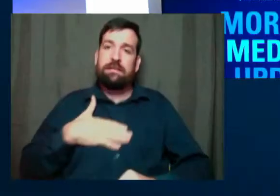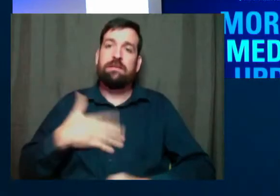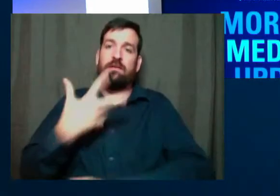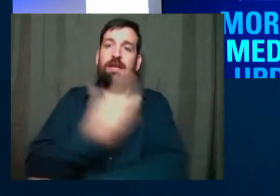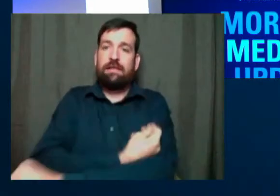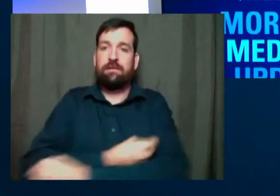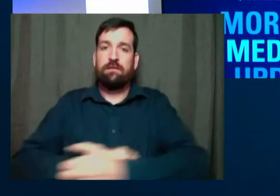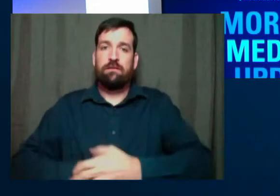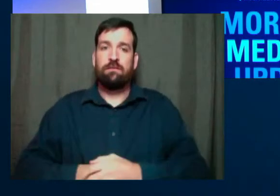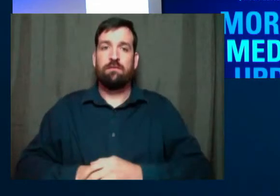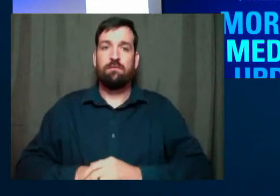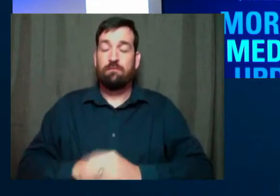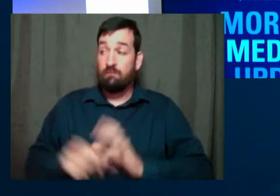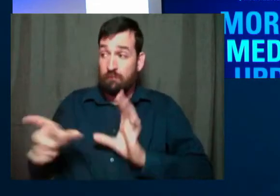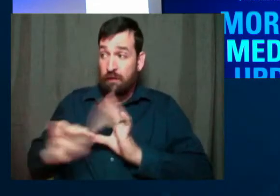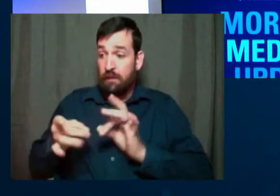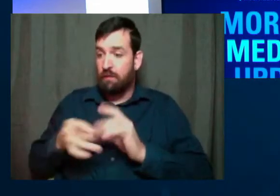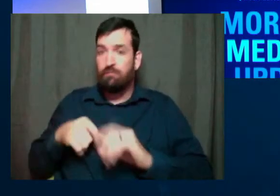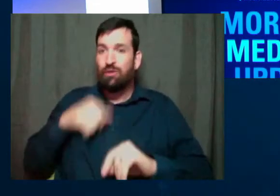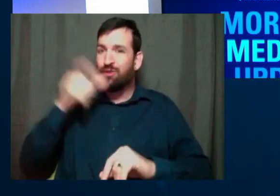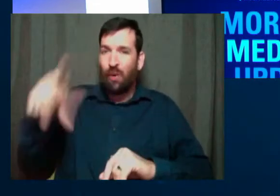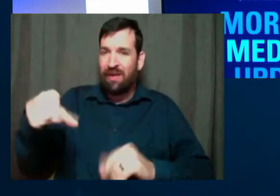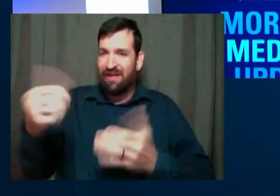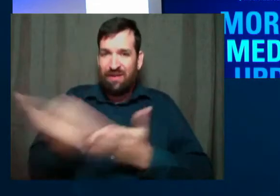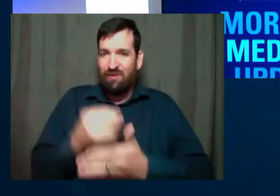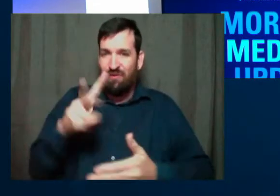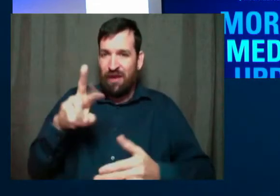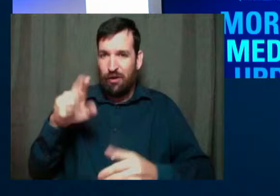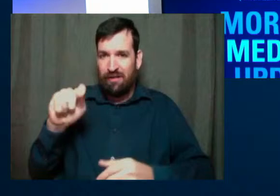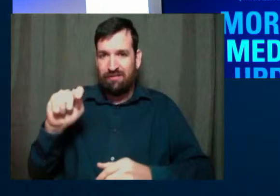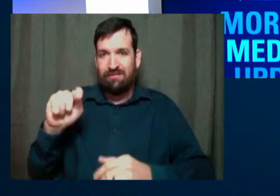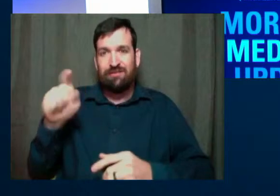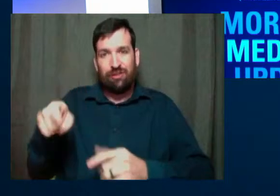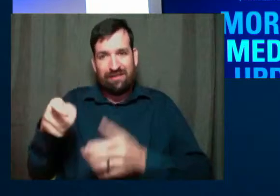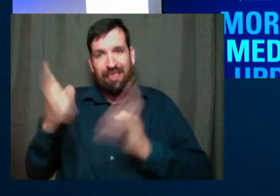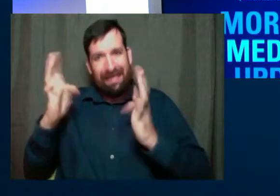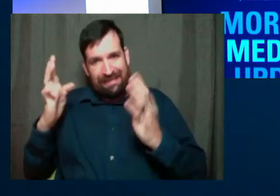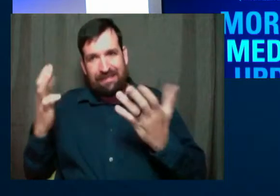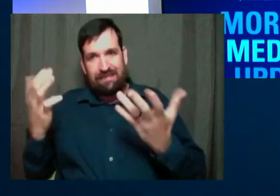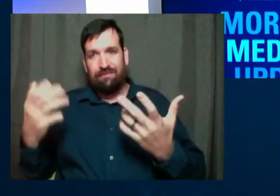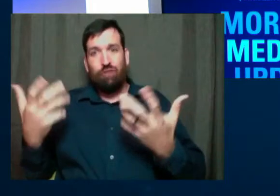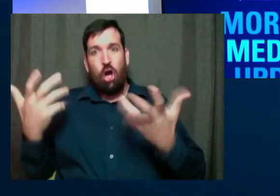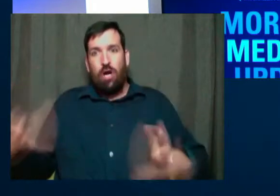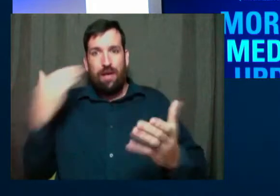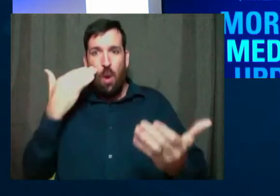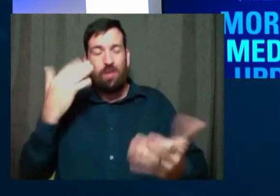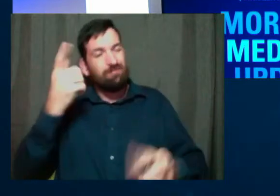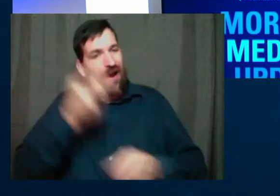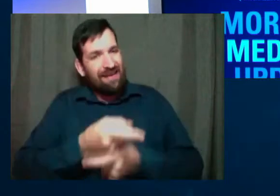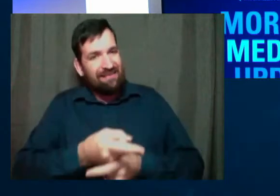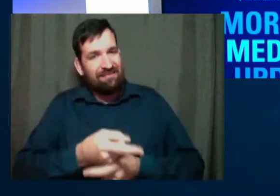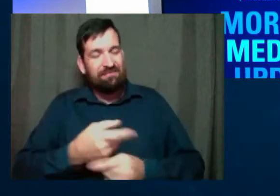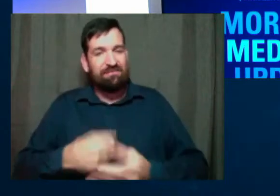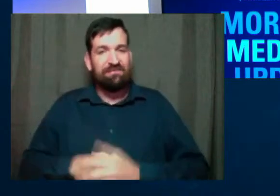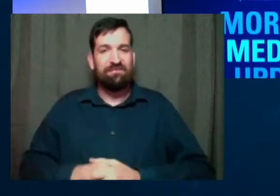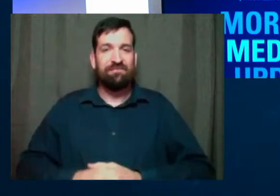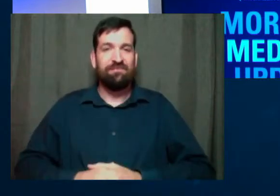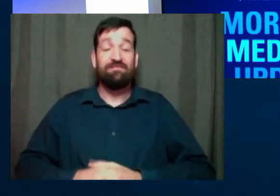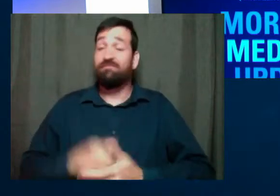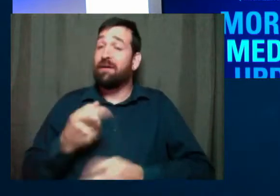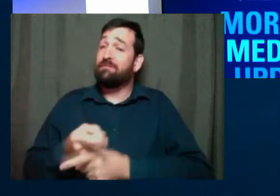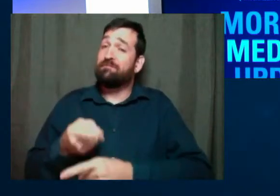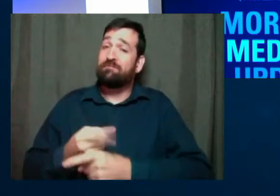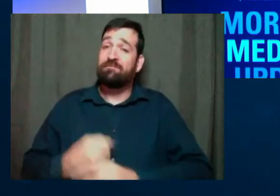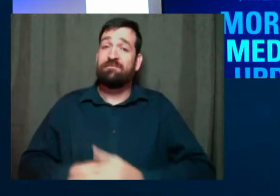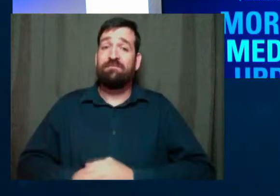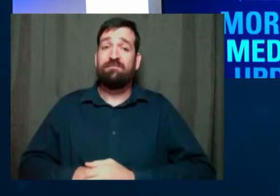So what you're saying is we don't need a new variant. Let's just listen to what we know already. Yeah, that's exactly right. Don't react to the variant should go away. Yeah. Well, we've just